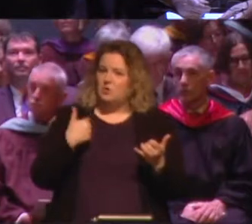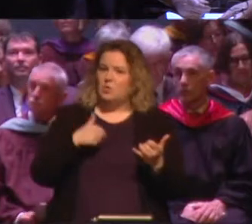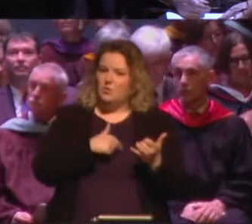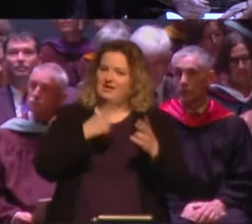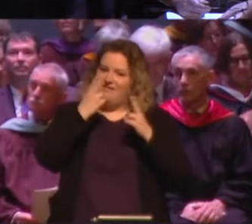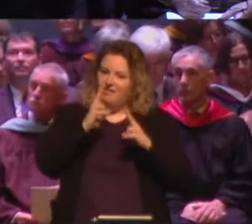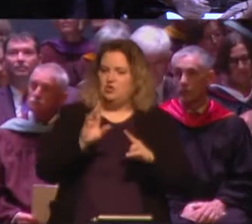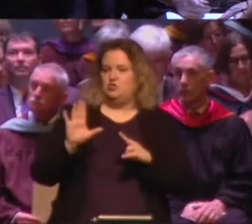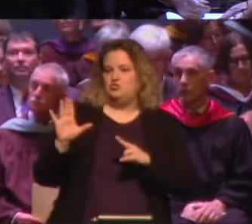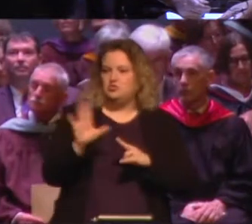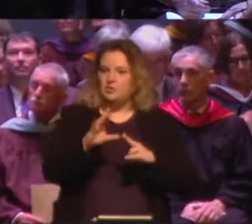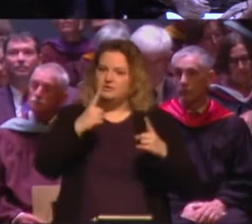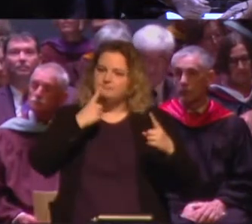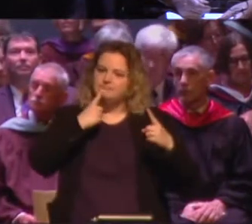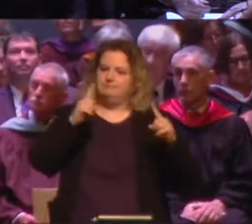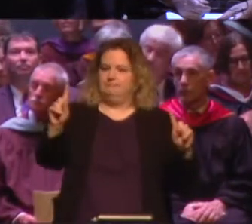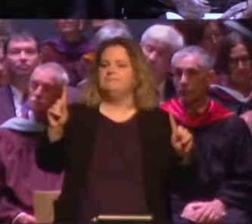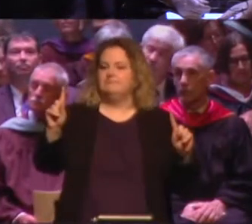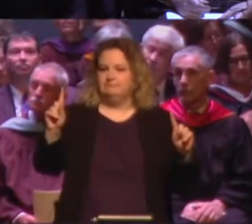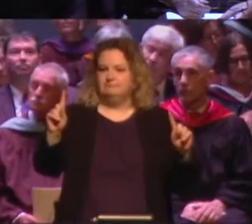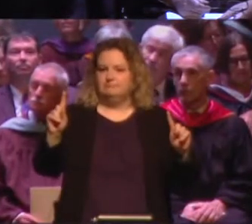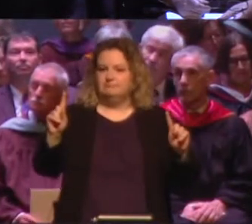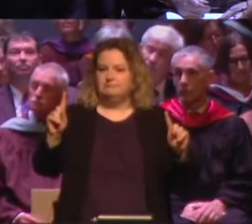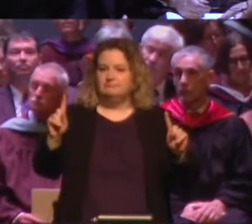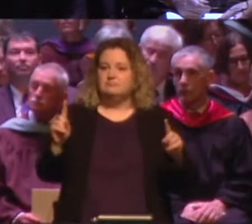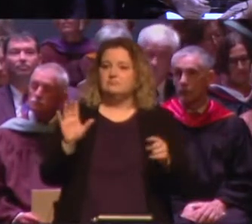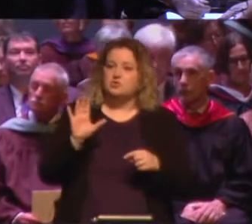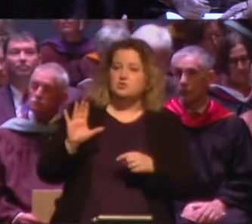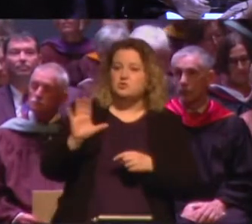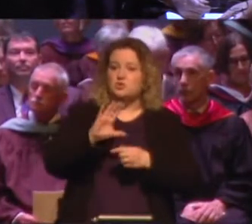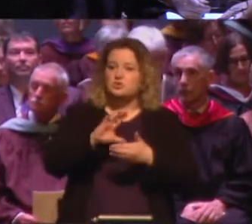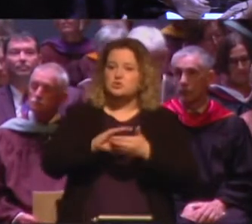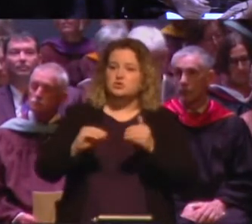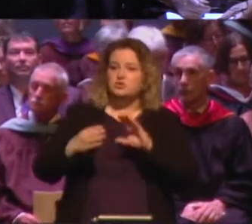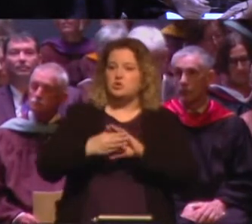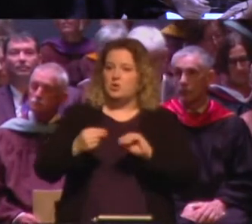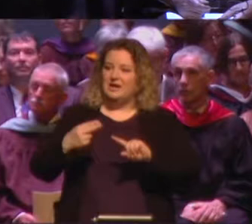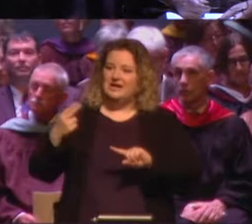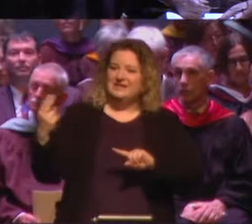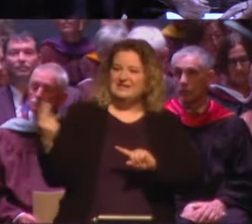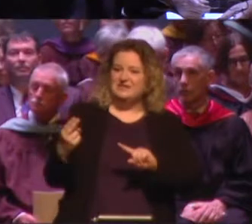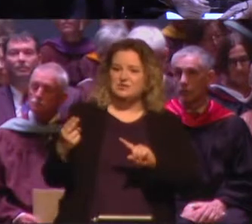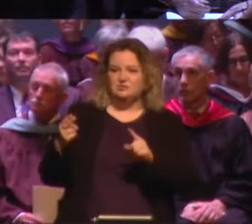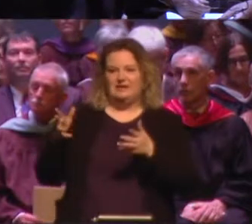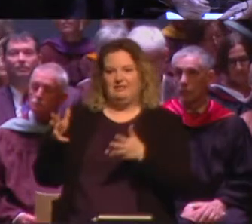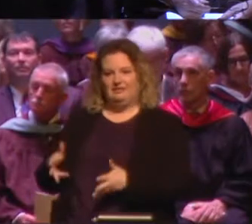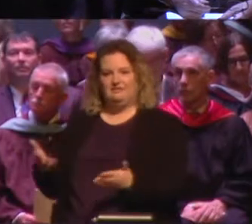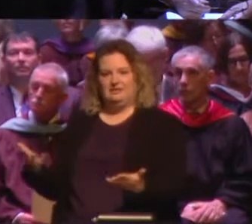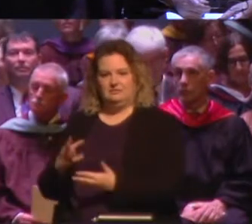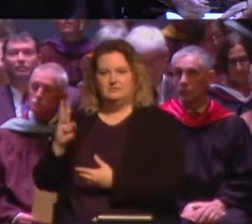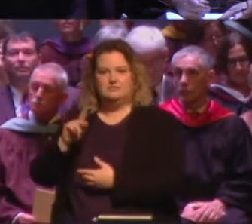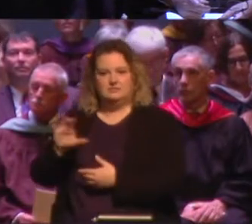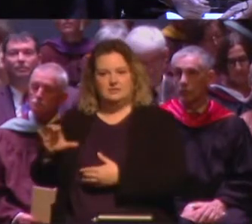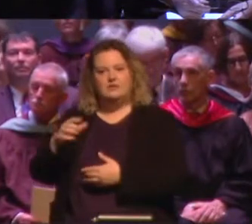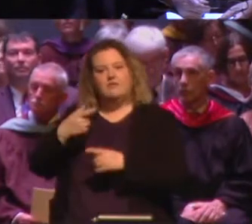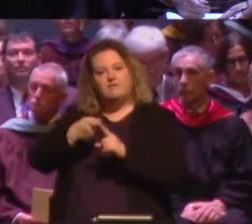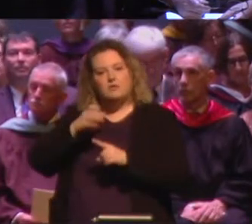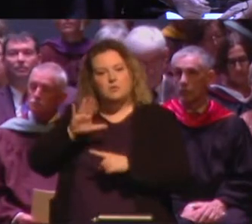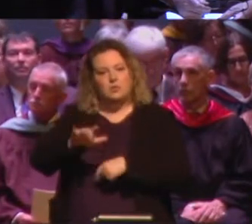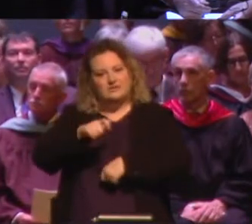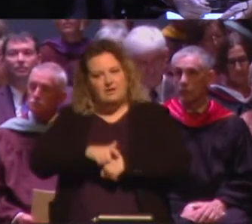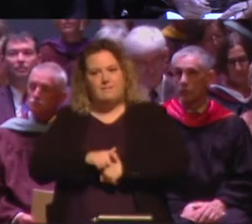celebrate your achievements. You have left a legacy by putting forth the time and effort. A friend of mine once